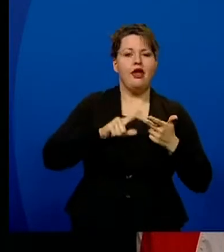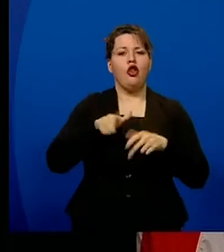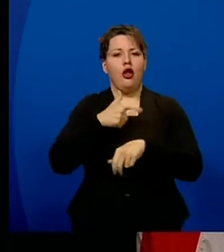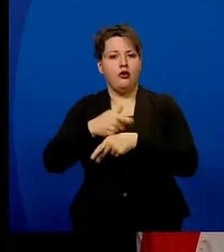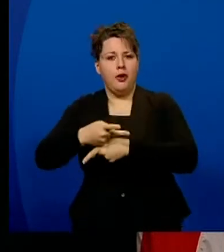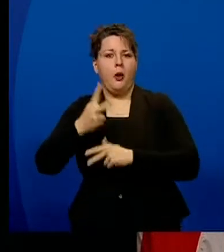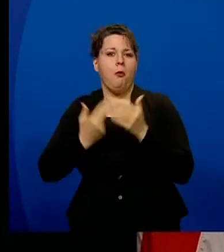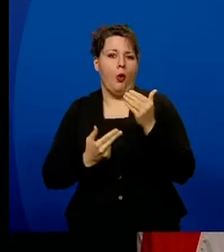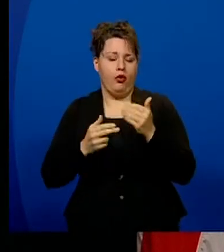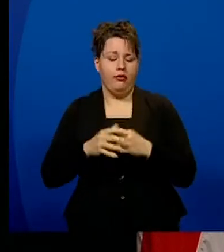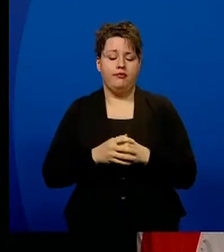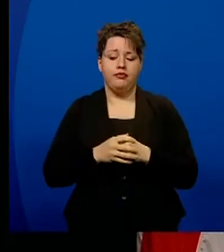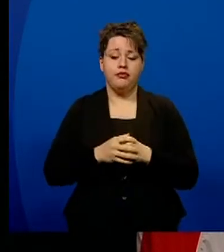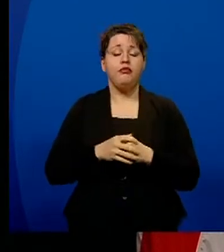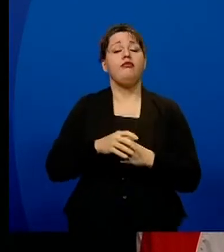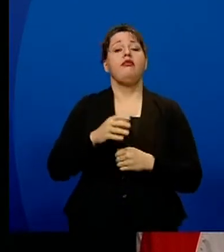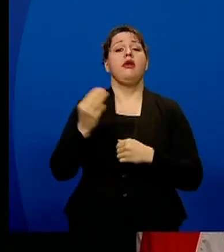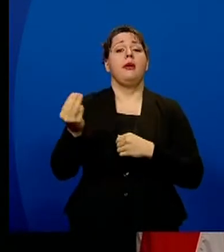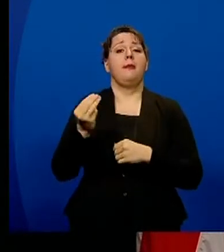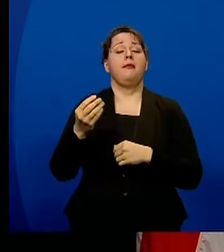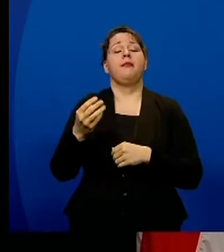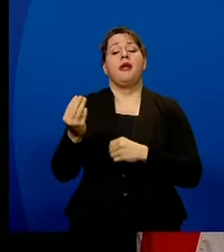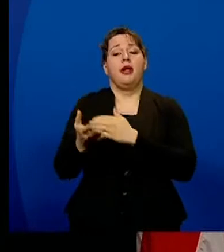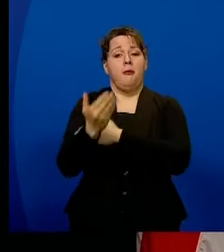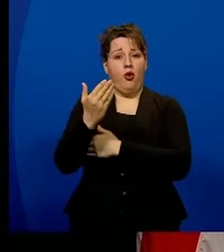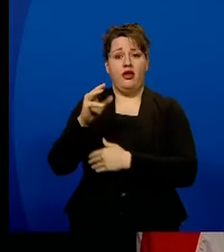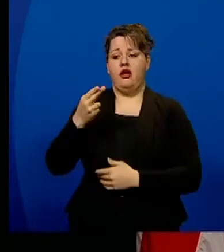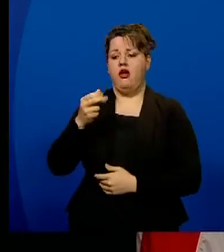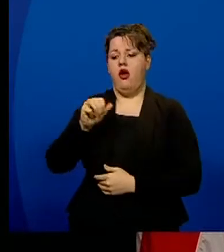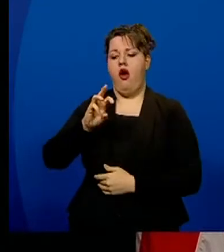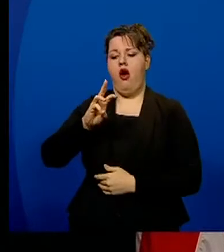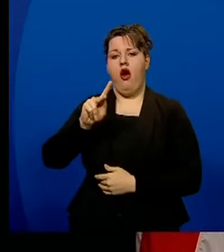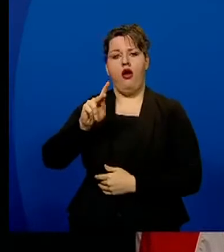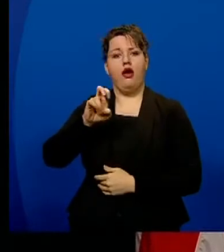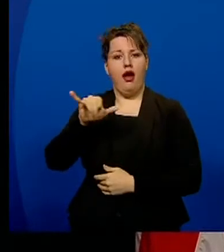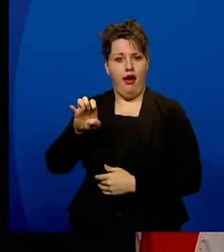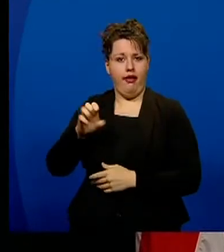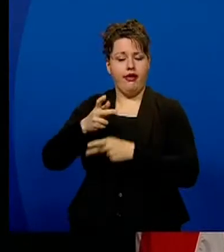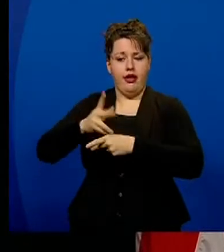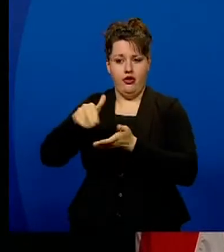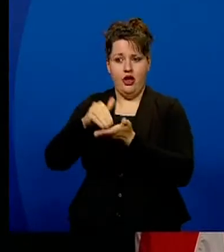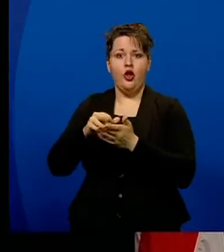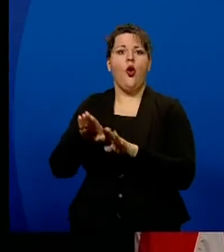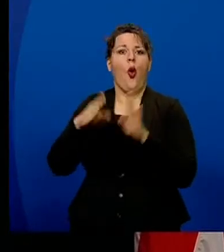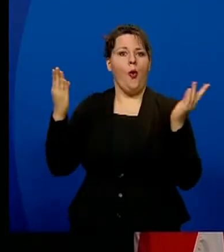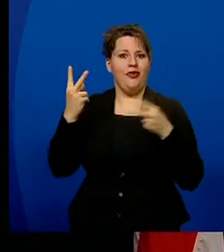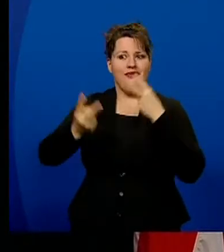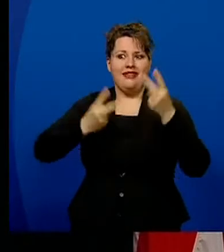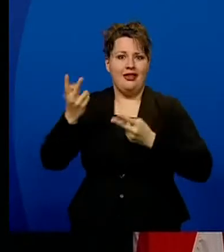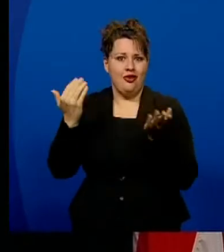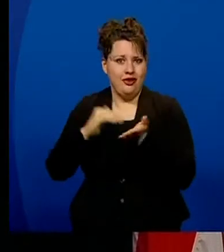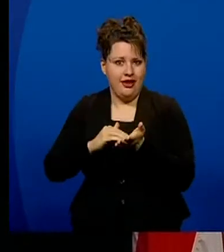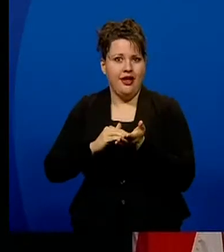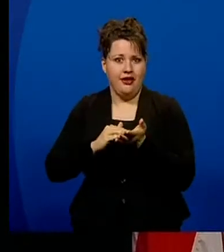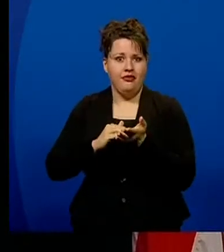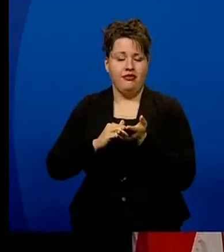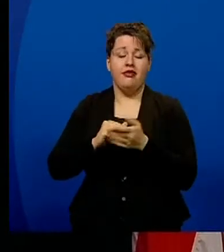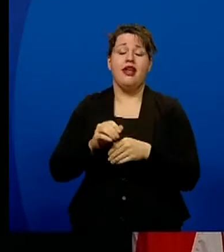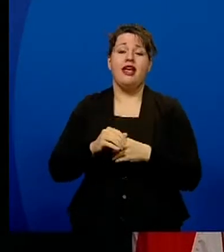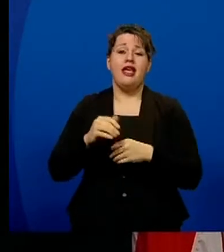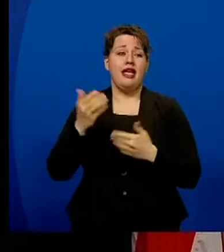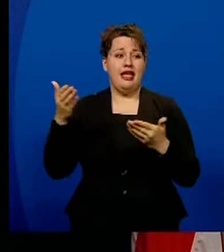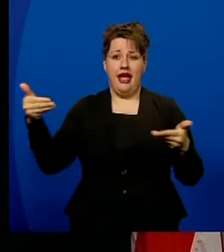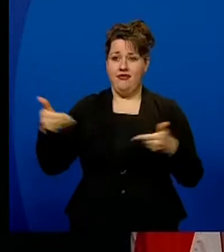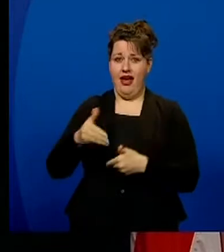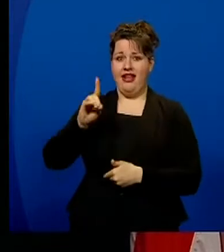care. On Monday morning, Hawkeye Care Center reopened visitation for their residents, and I've asked Danny to share their